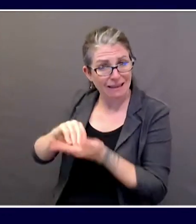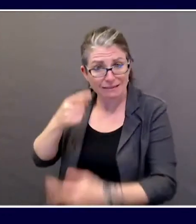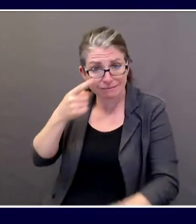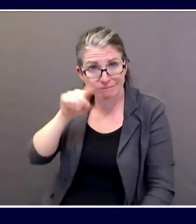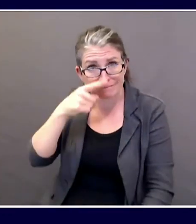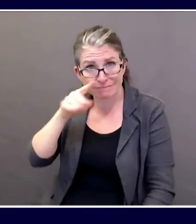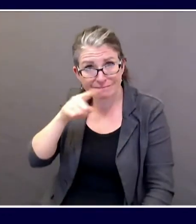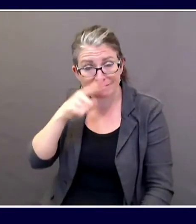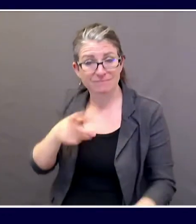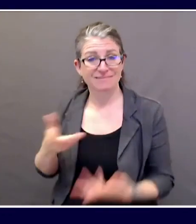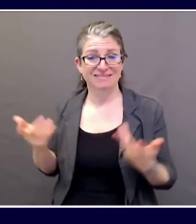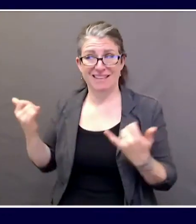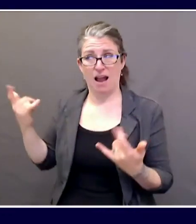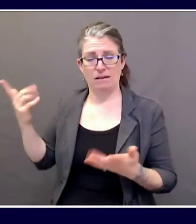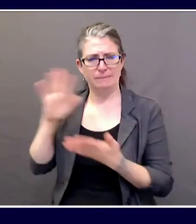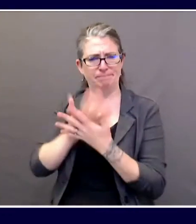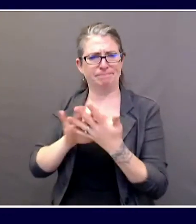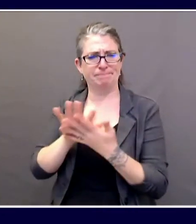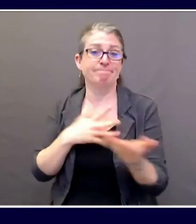Okay.